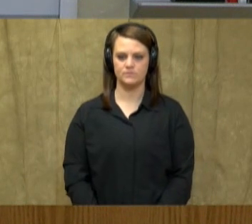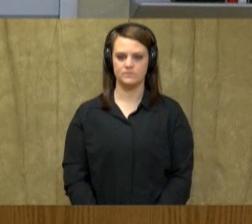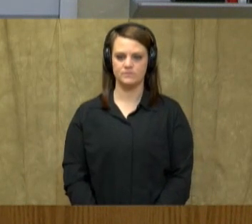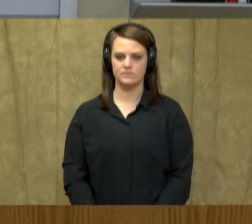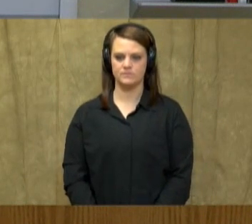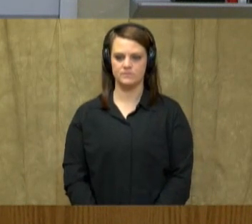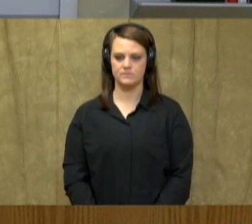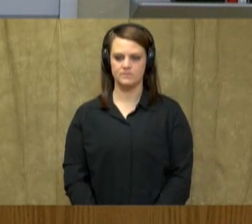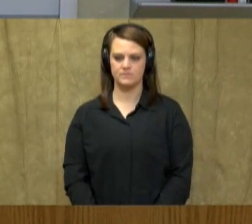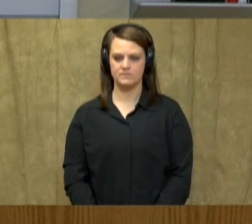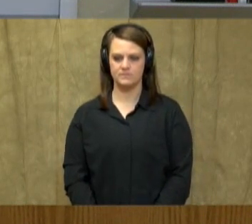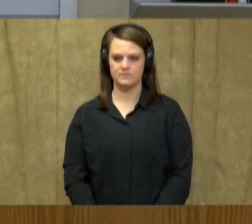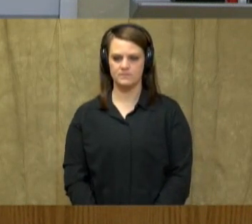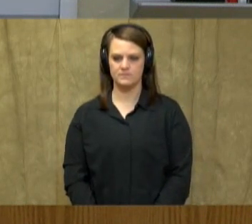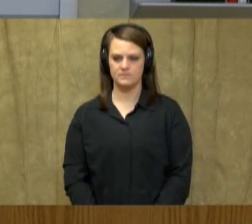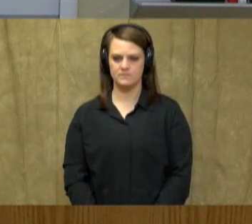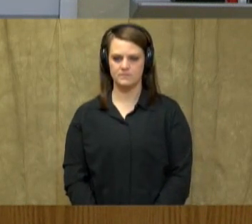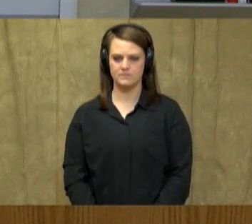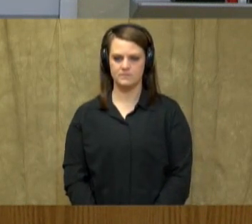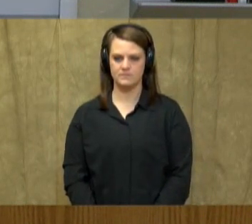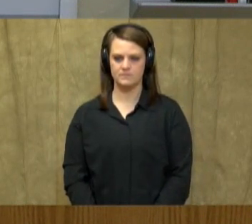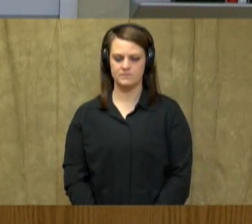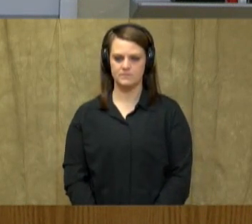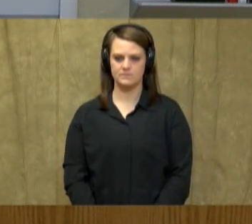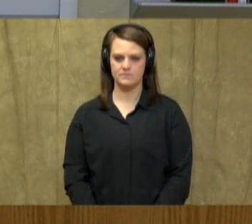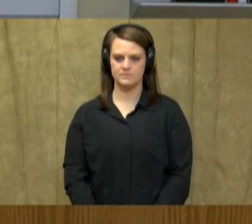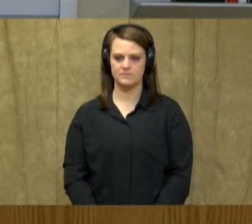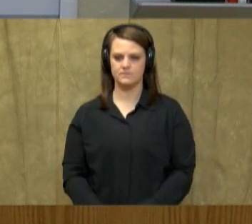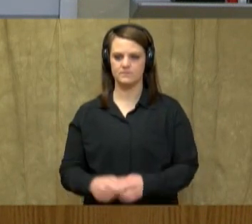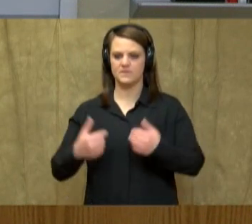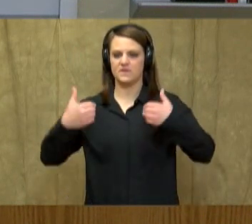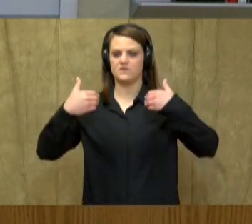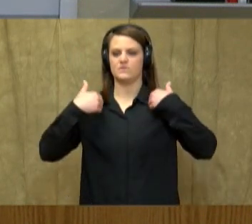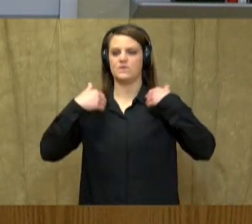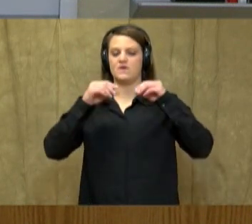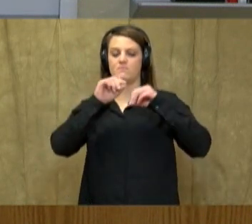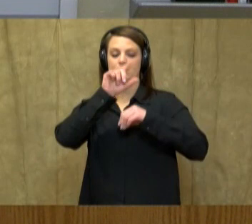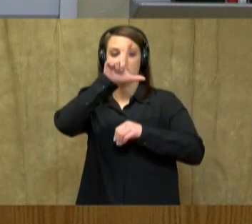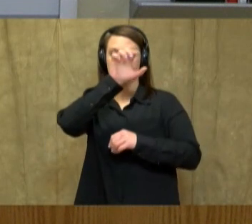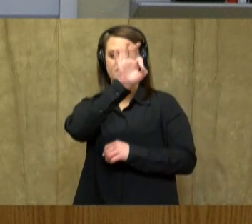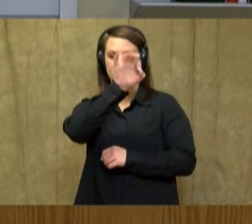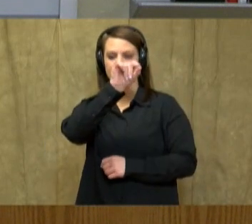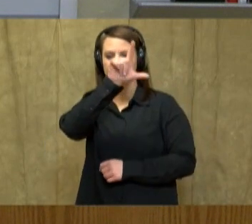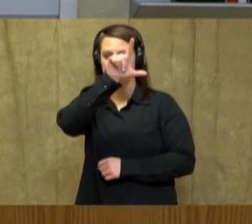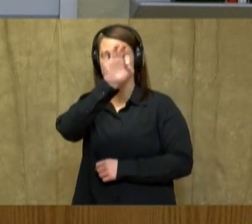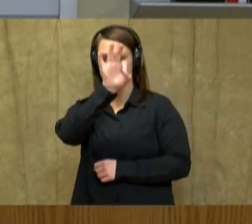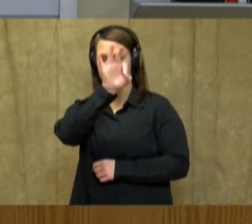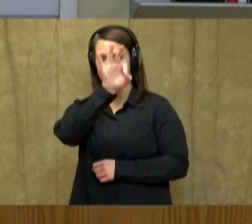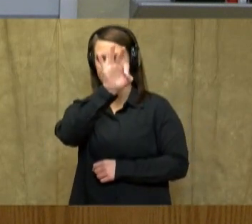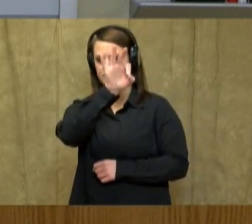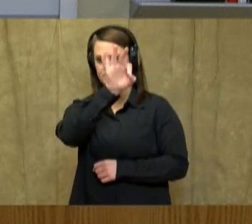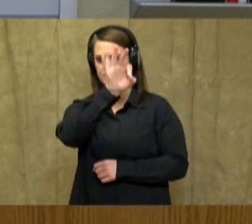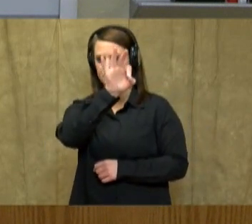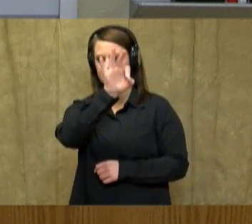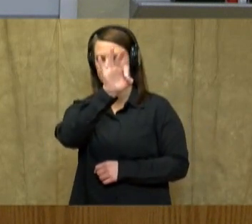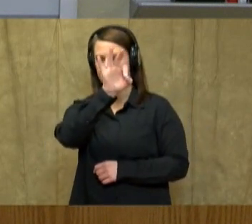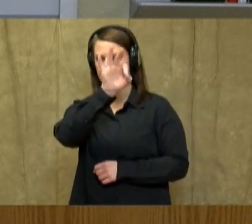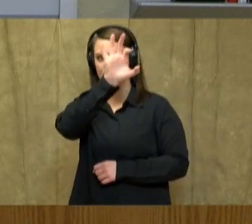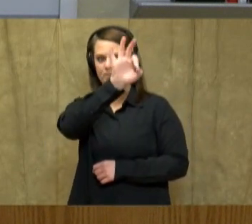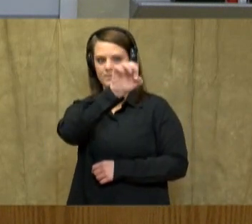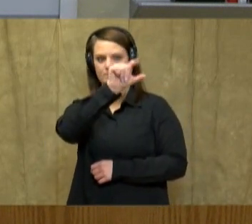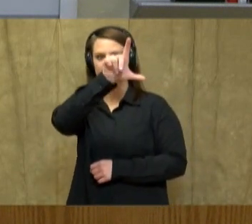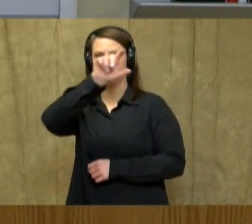square. We have a strong fire, which was capital F, crossed with a moderate